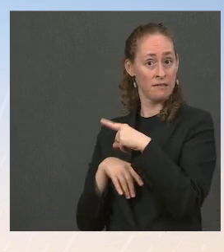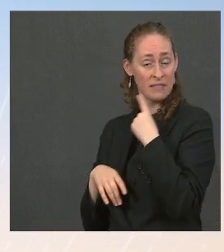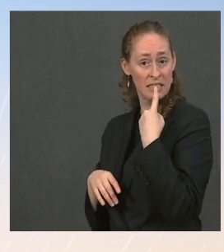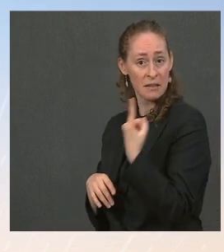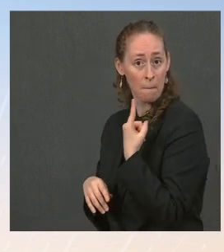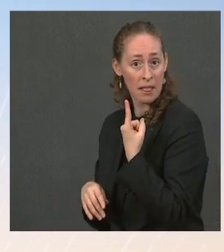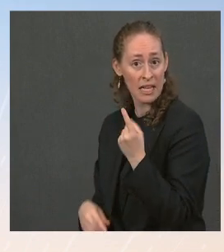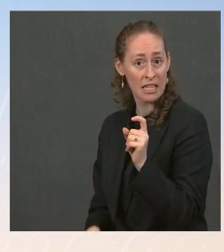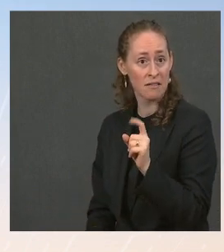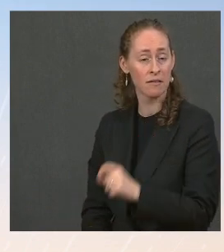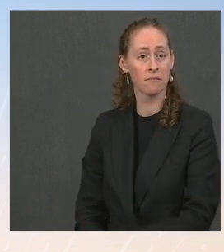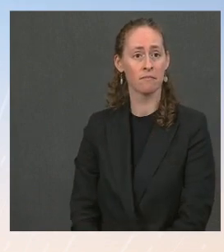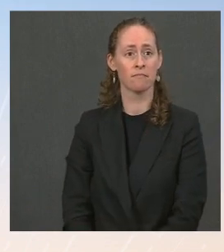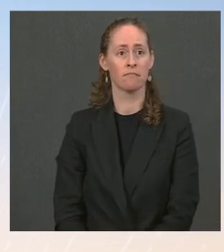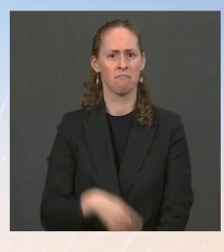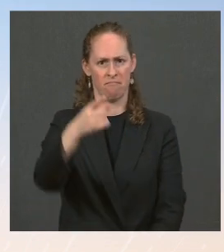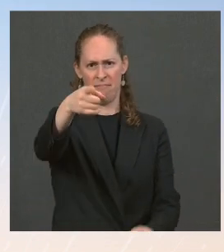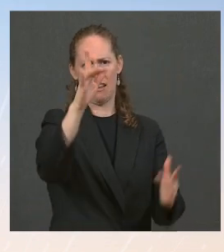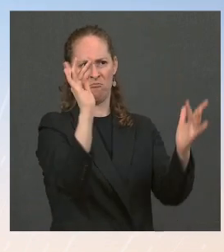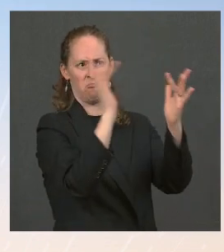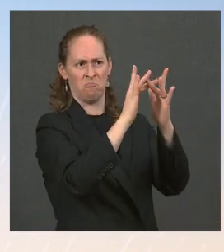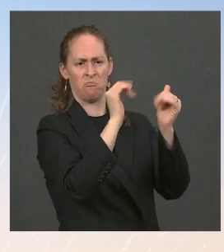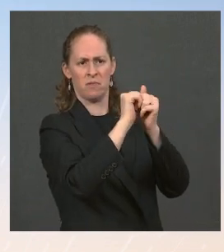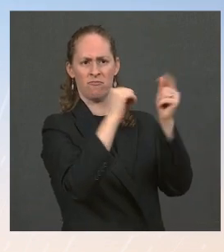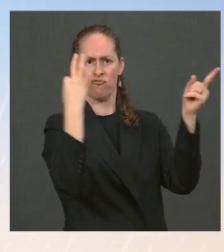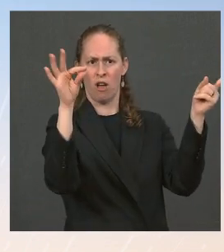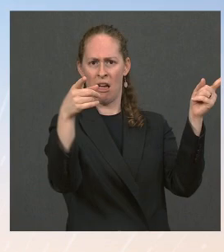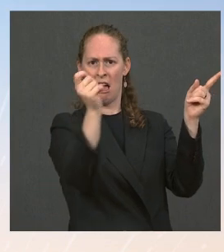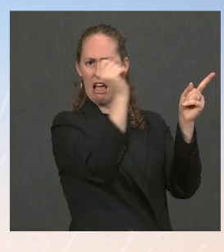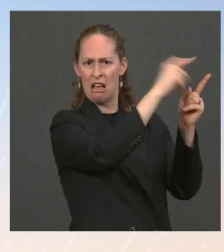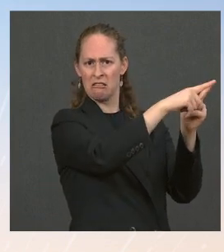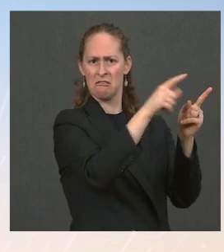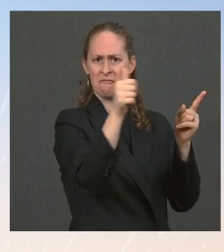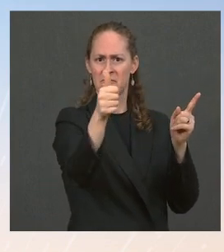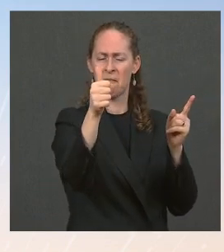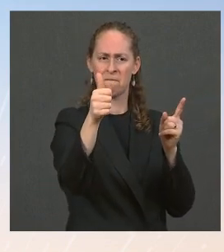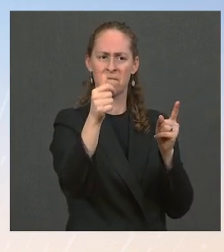I'll point you to the French to speak to President Macron. I would say that